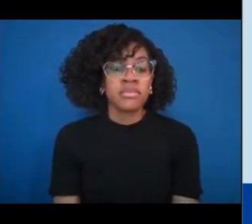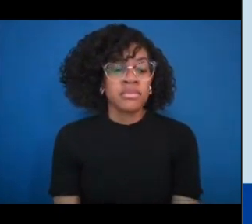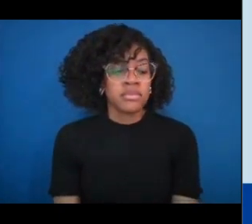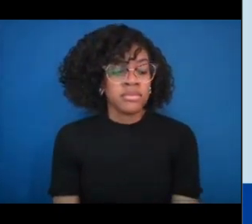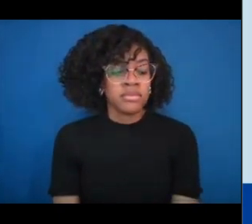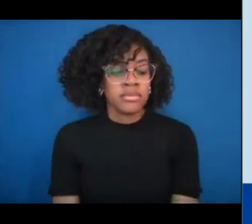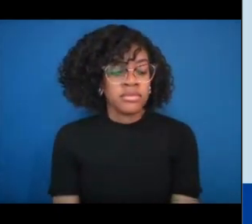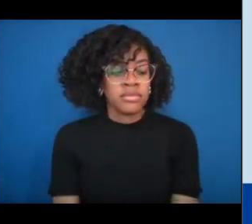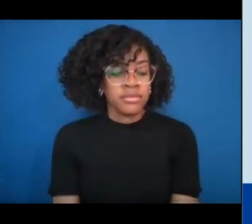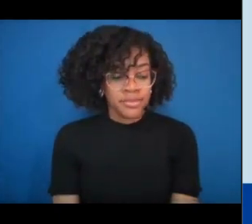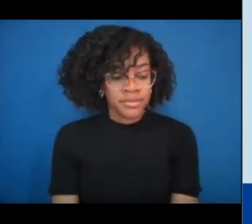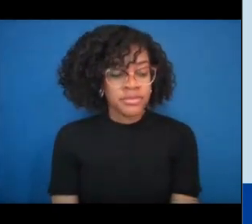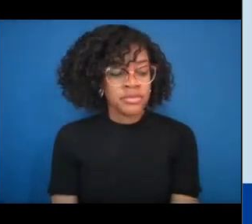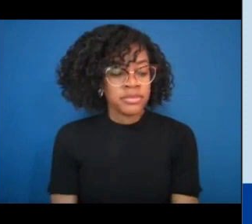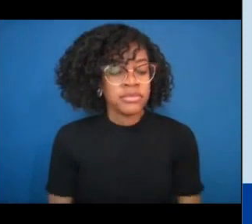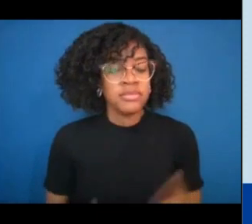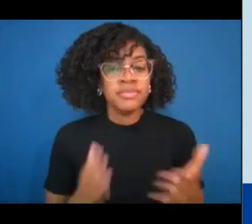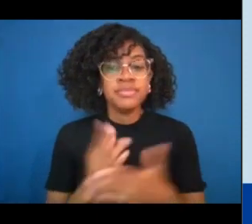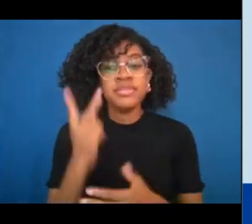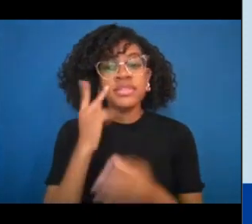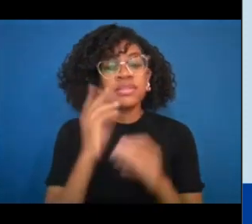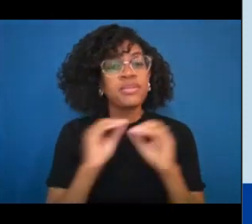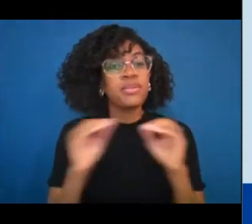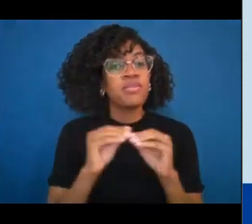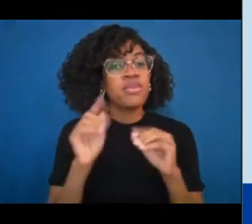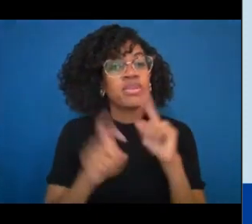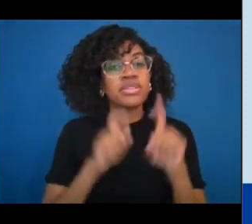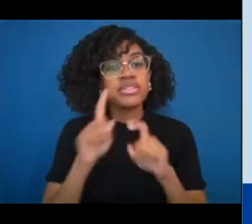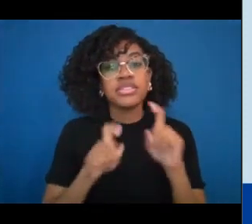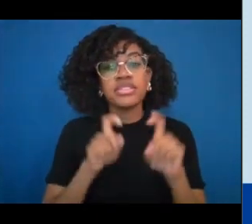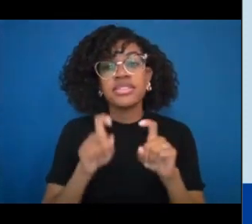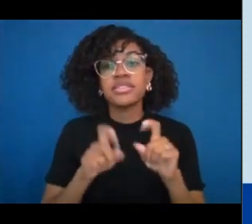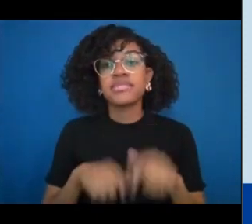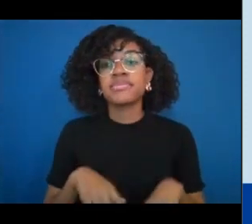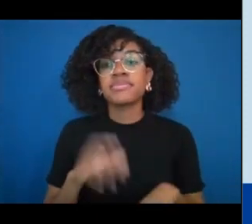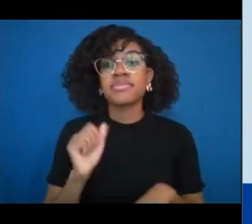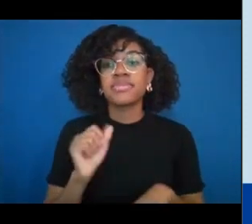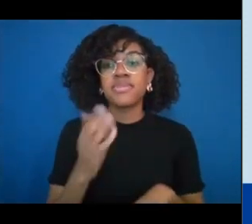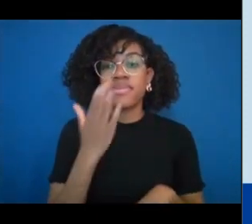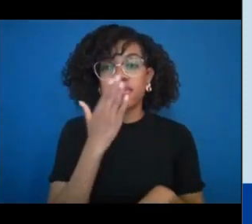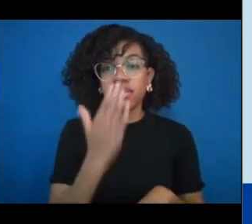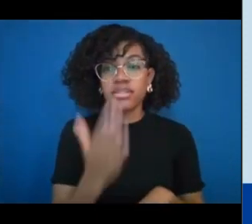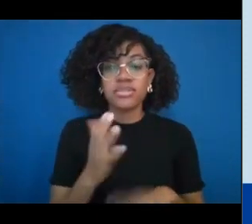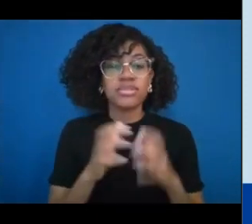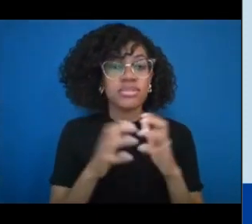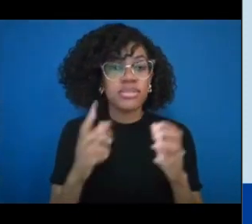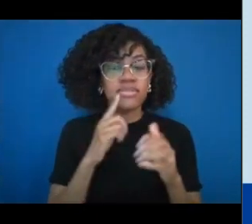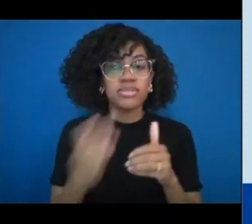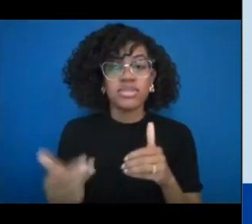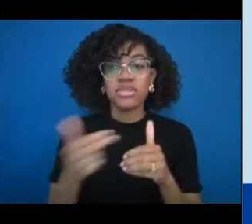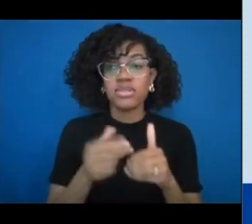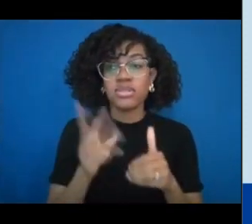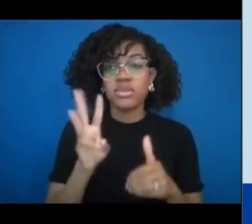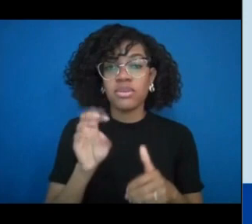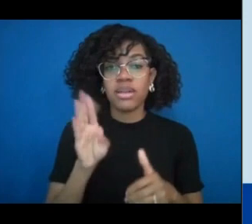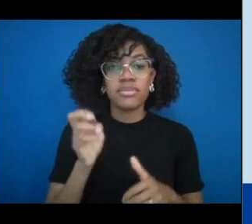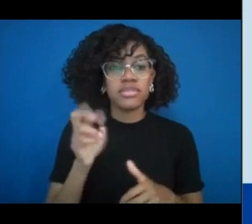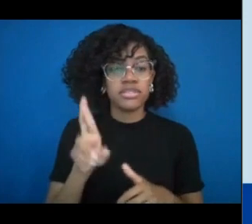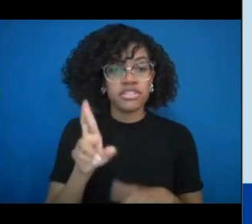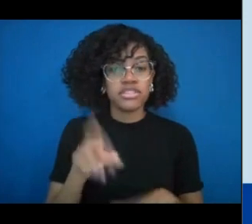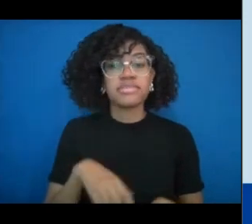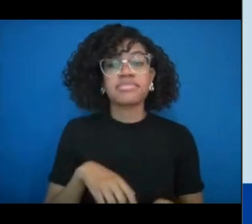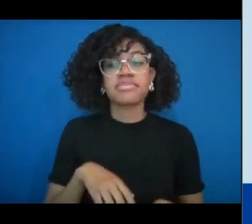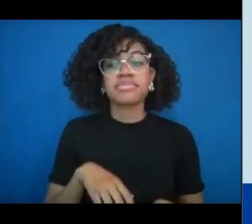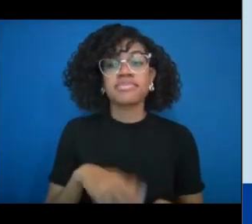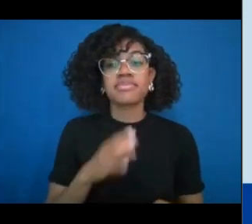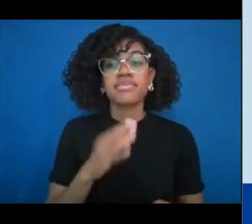All right, folks, I'm not seeing any other questions. So thank you so much for attending the webinar,